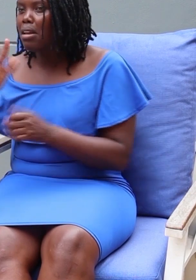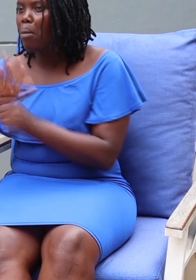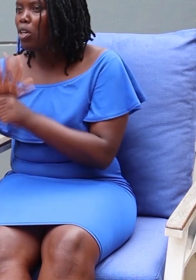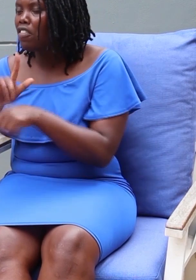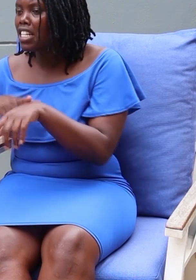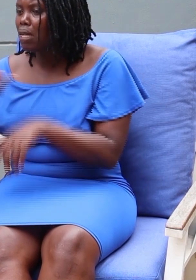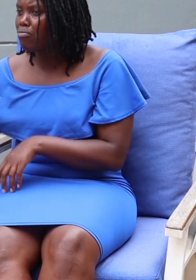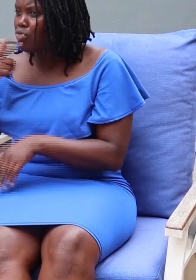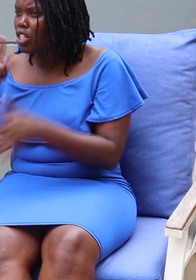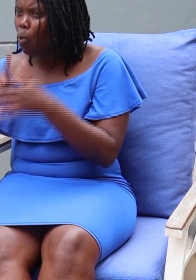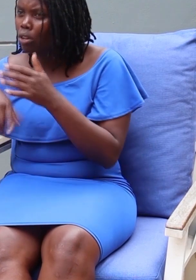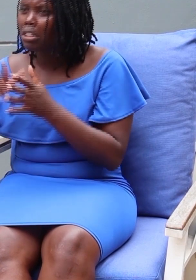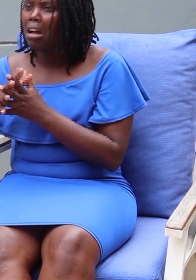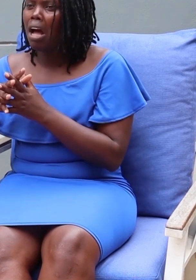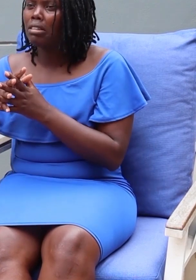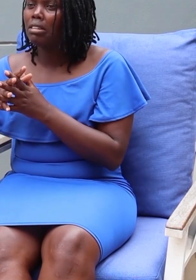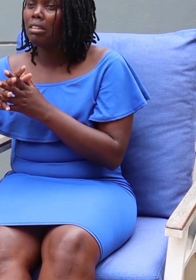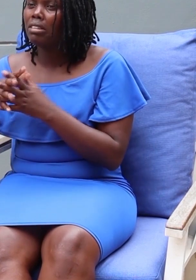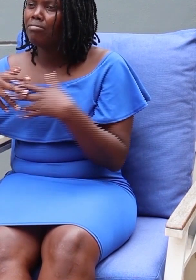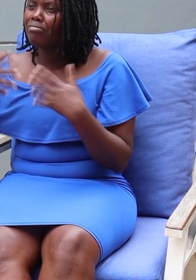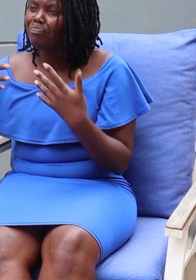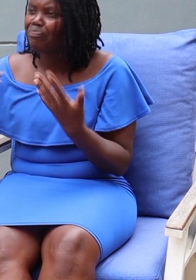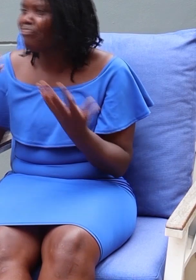So we've seen most of the time,